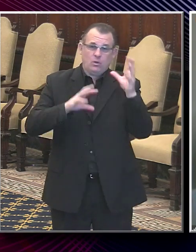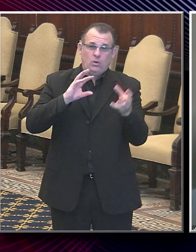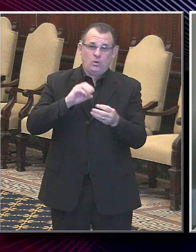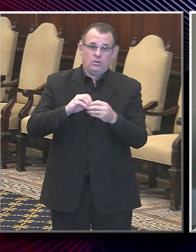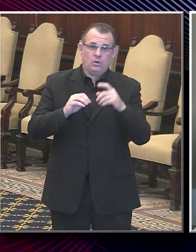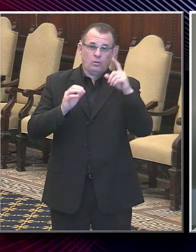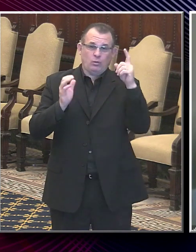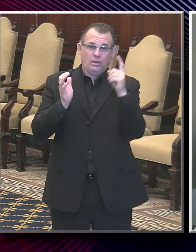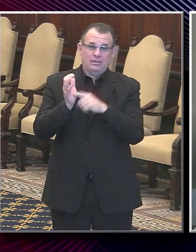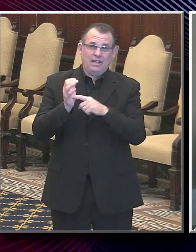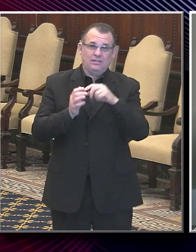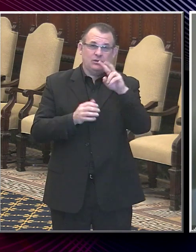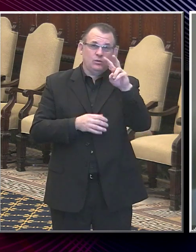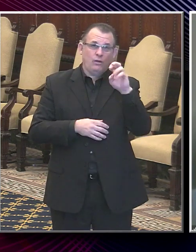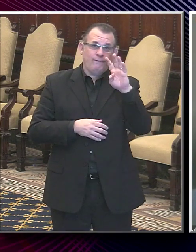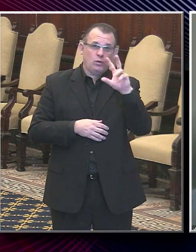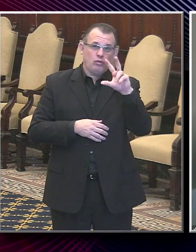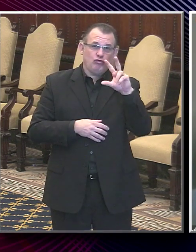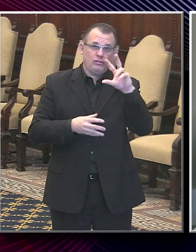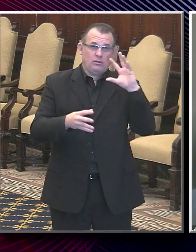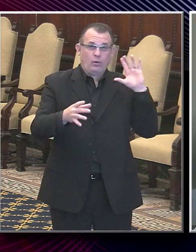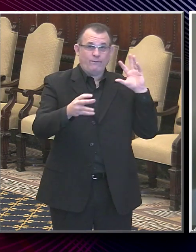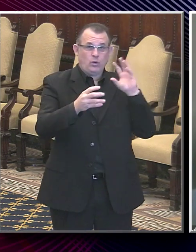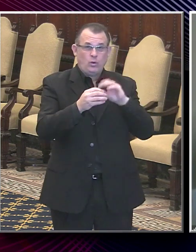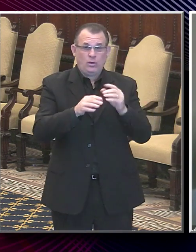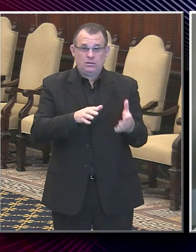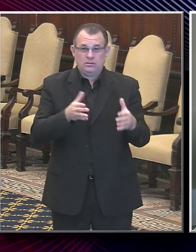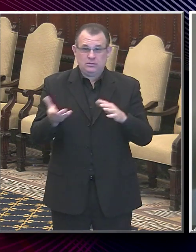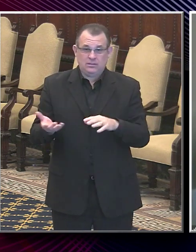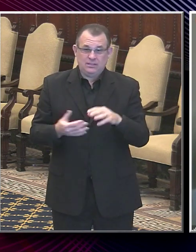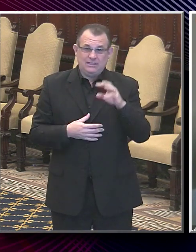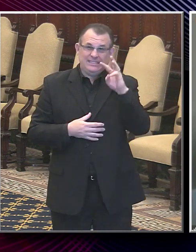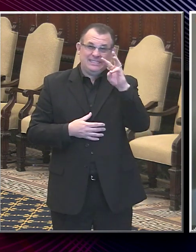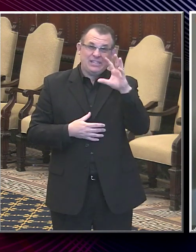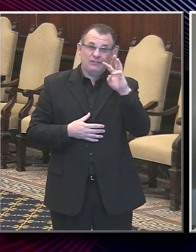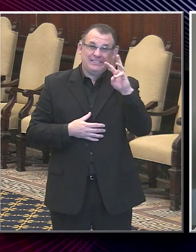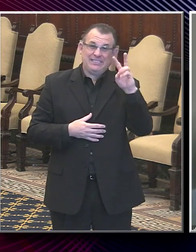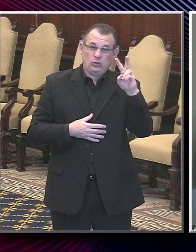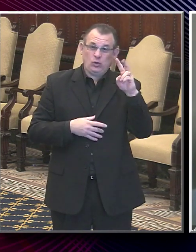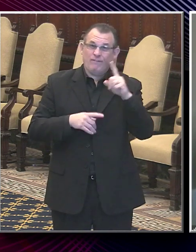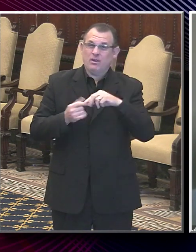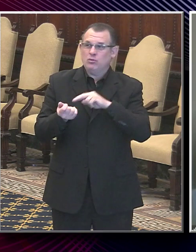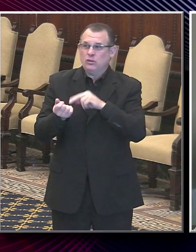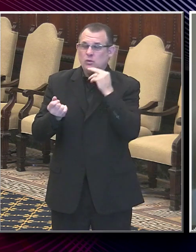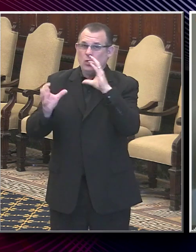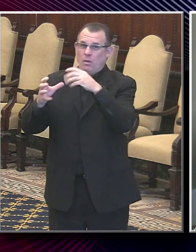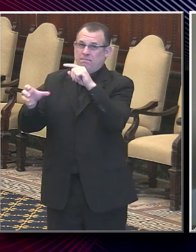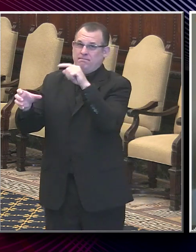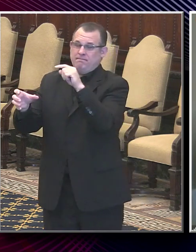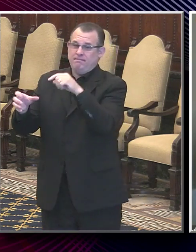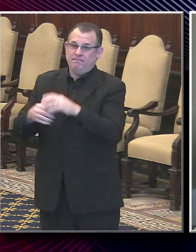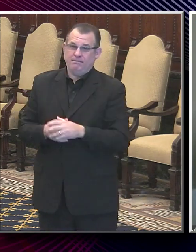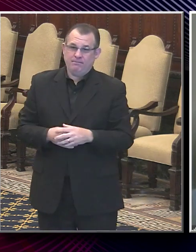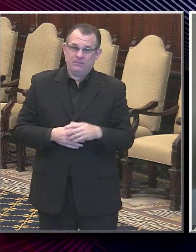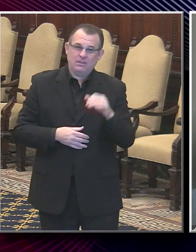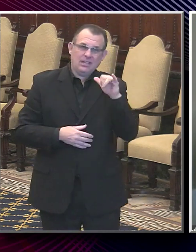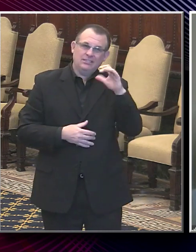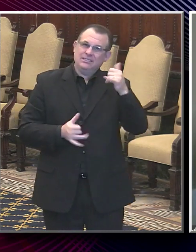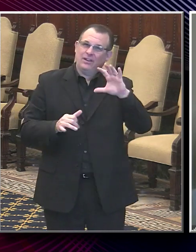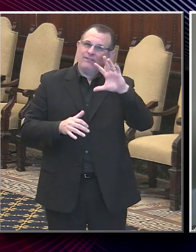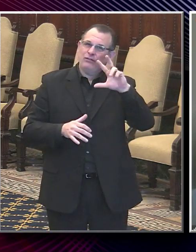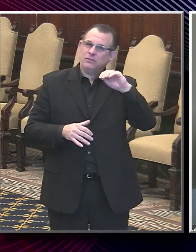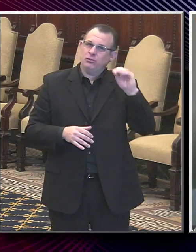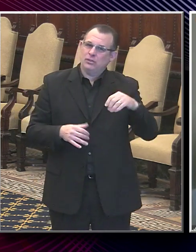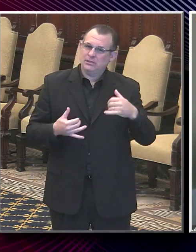the beginning of the epidemic, of which 662, or 53%, were nursing home residents. Again, that number is definitely declining, the number of